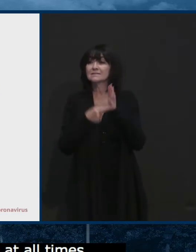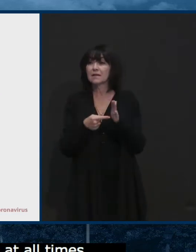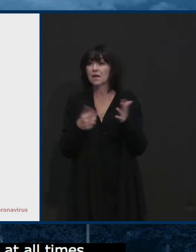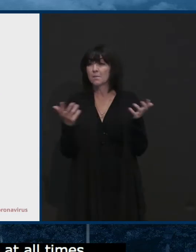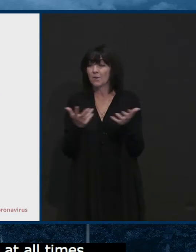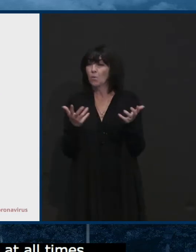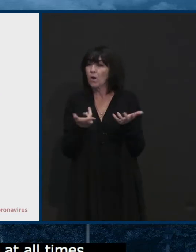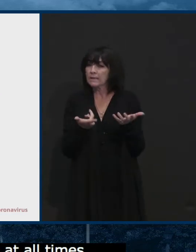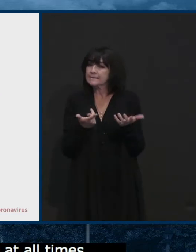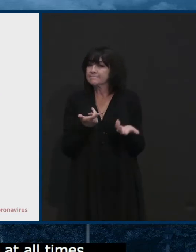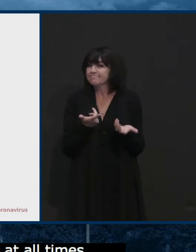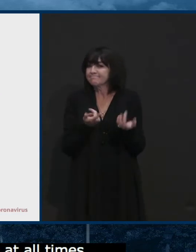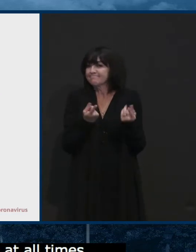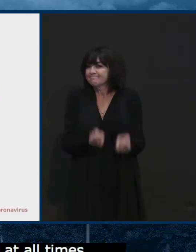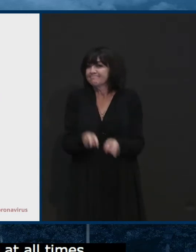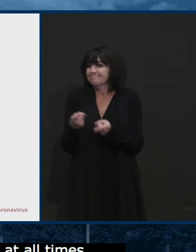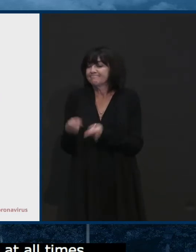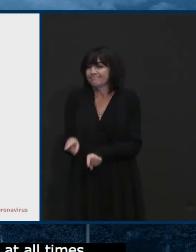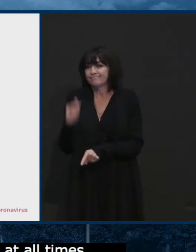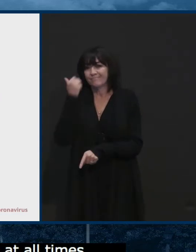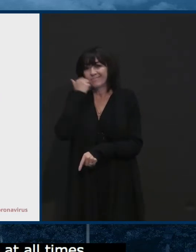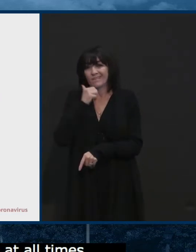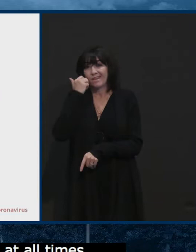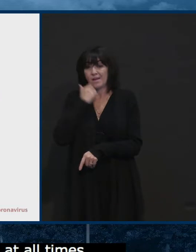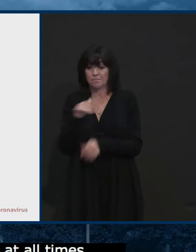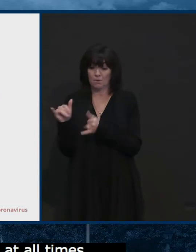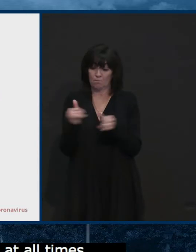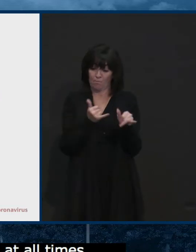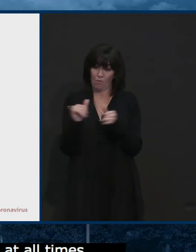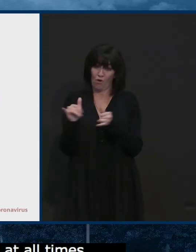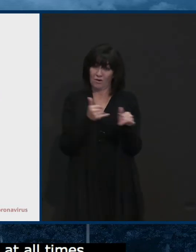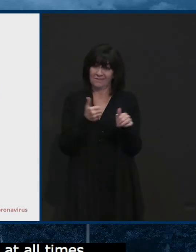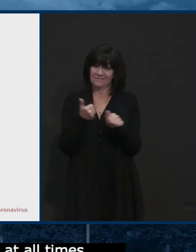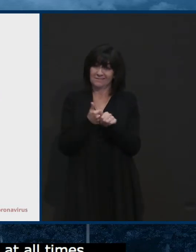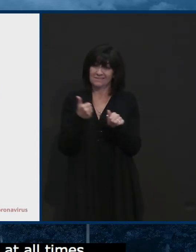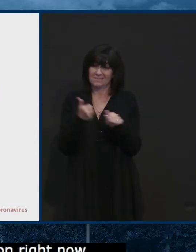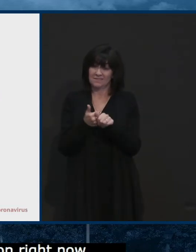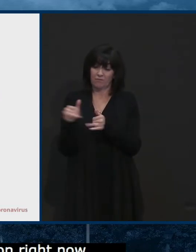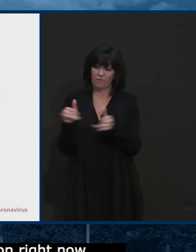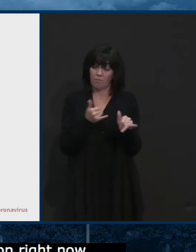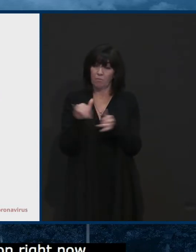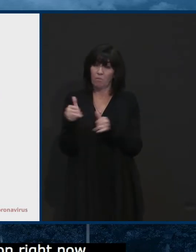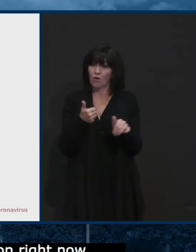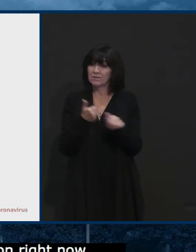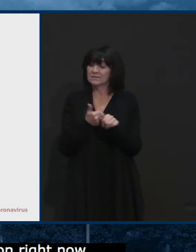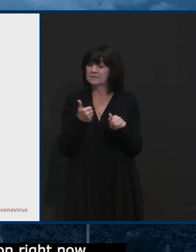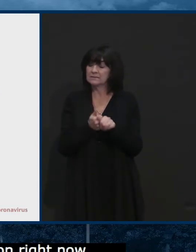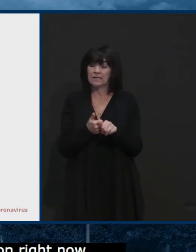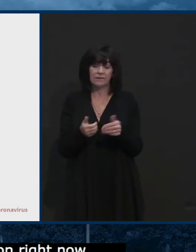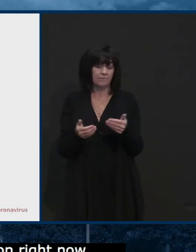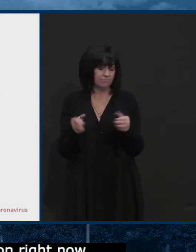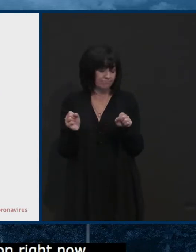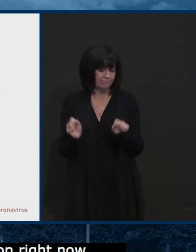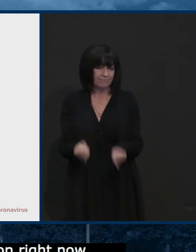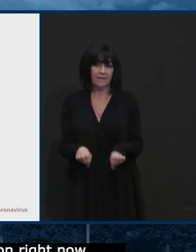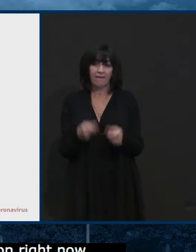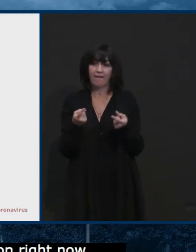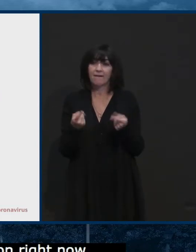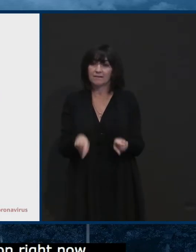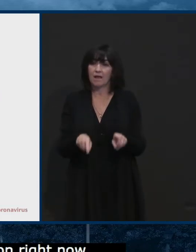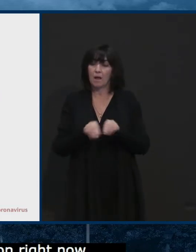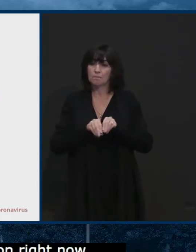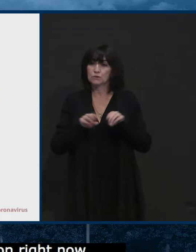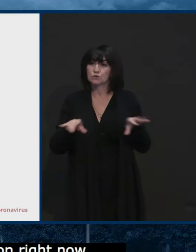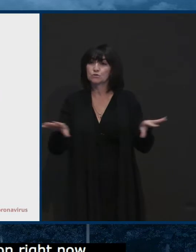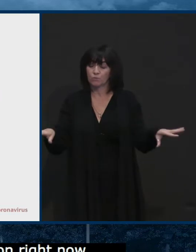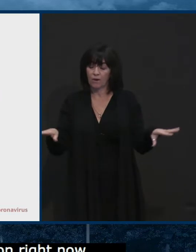people to be aware of, that parties are of concern. So one example is a staff member